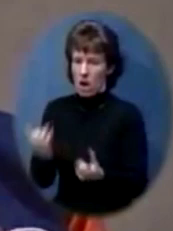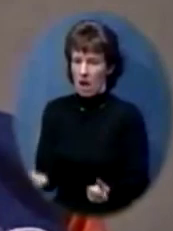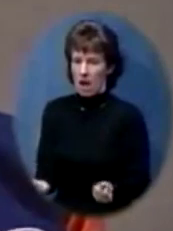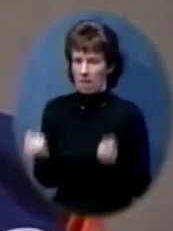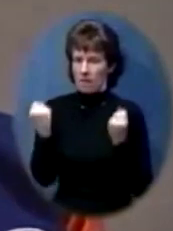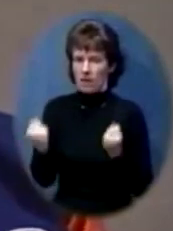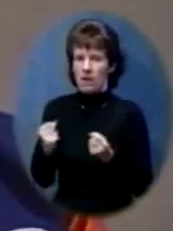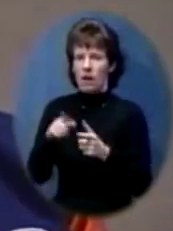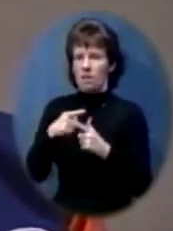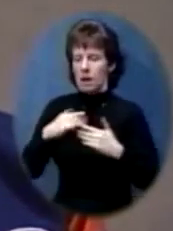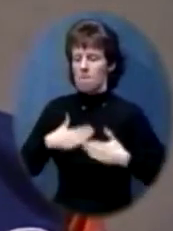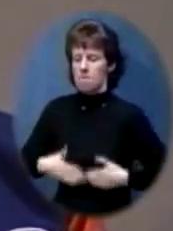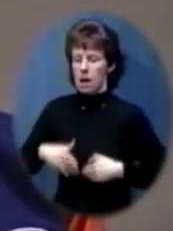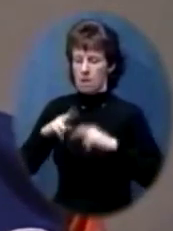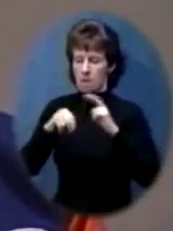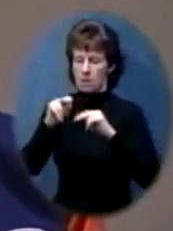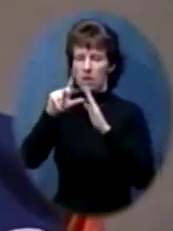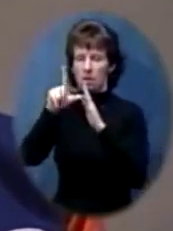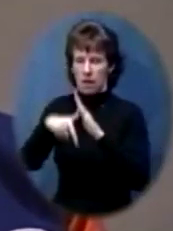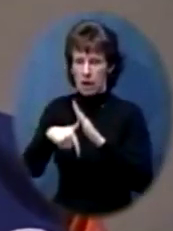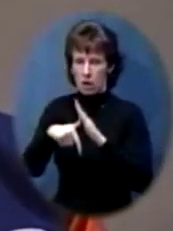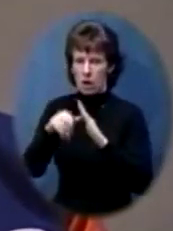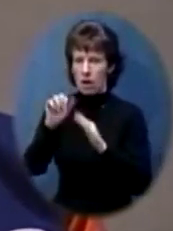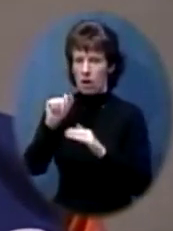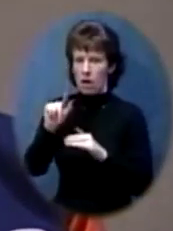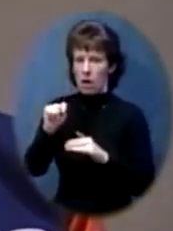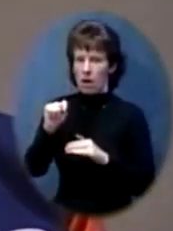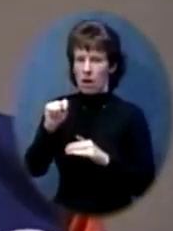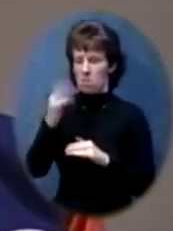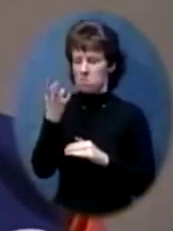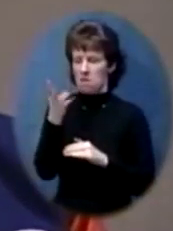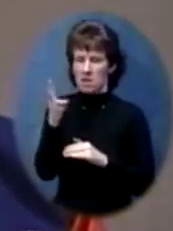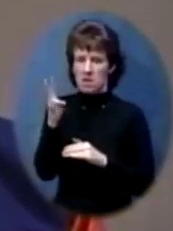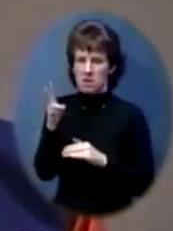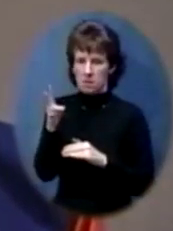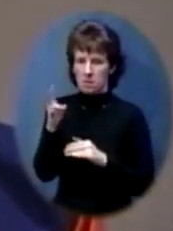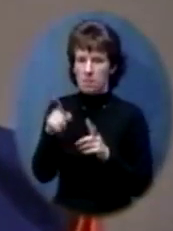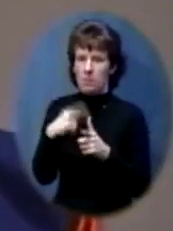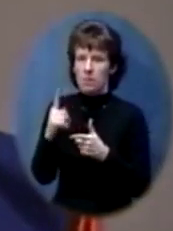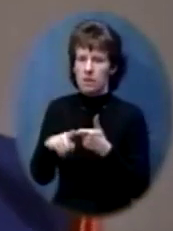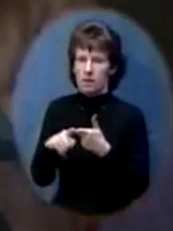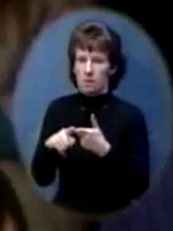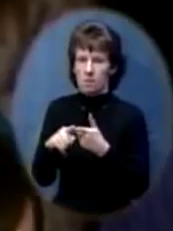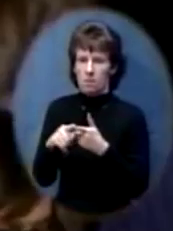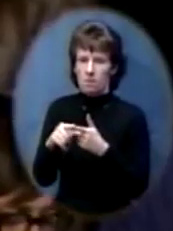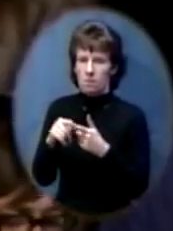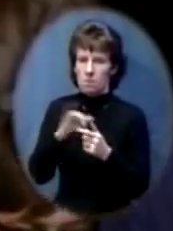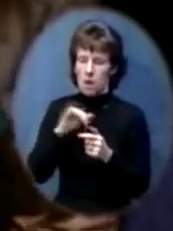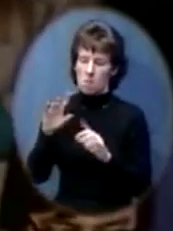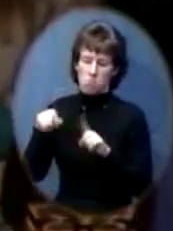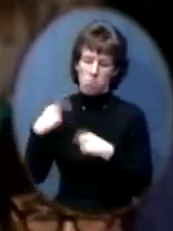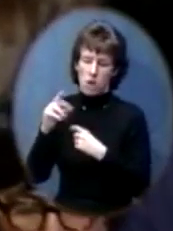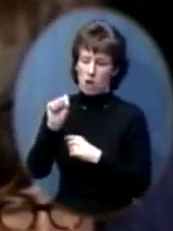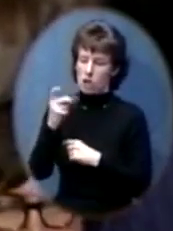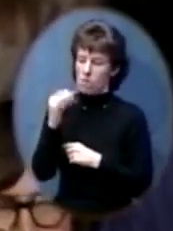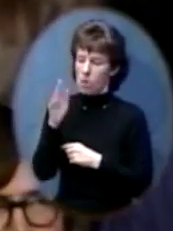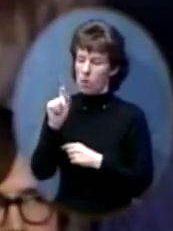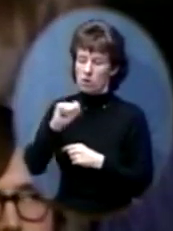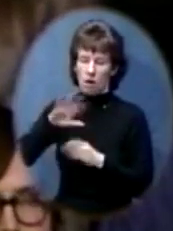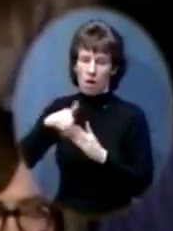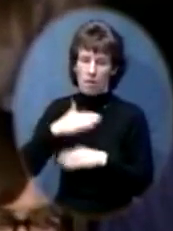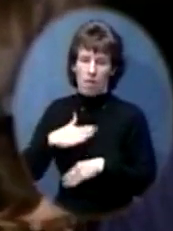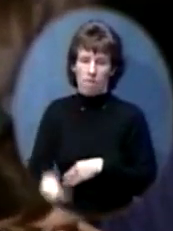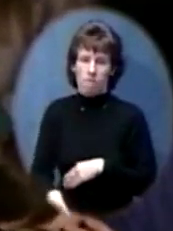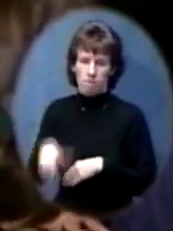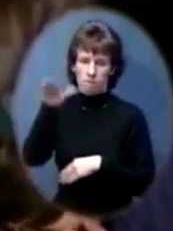into bodybuilding later on with the age of 17 or so. And but I've been doing sports basically all my life